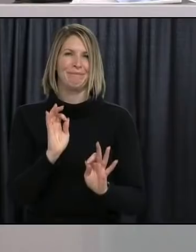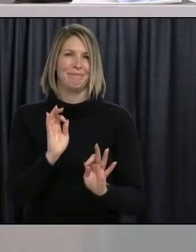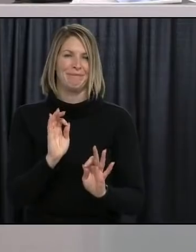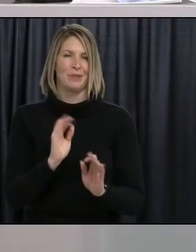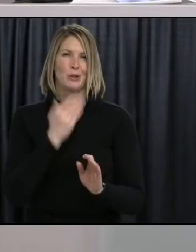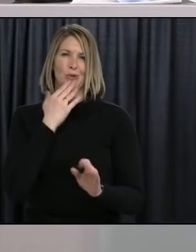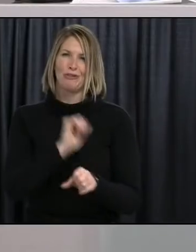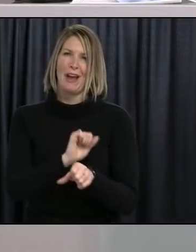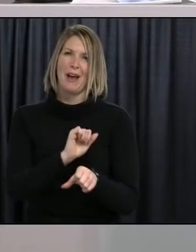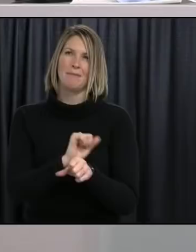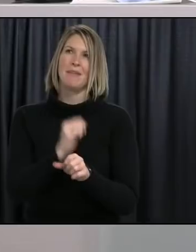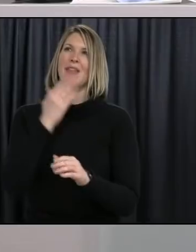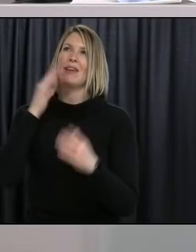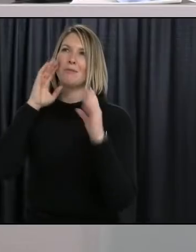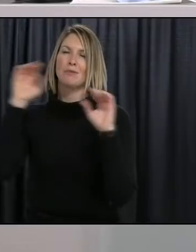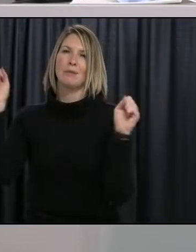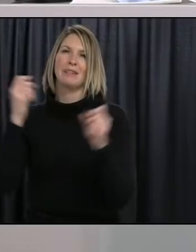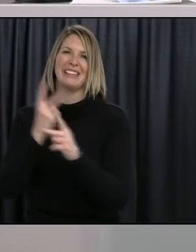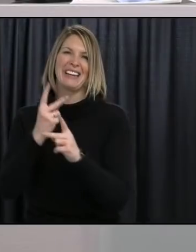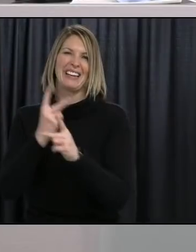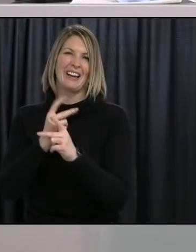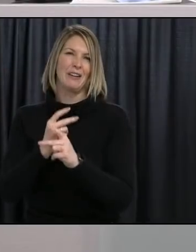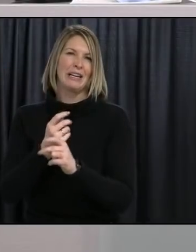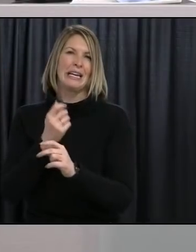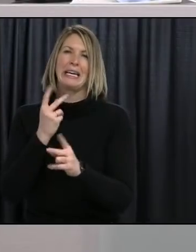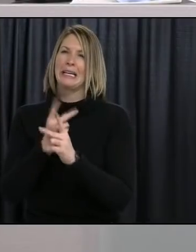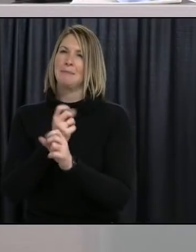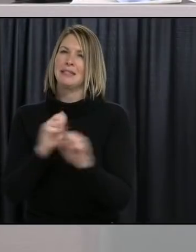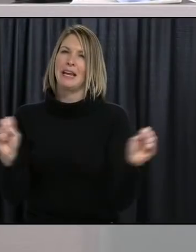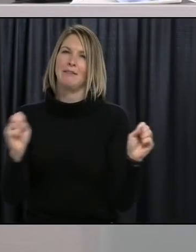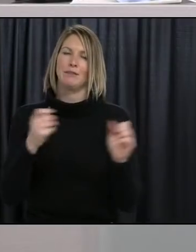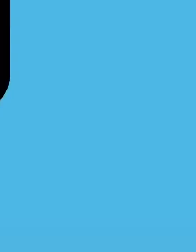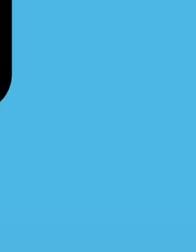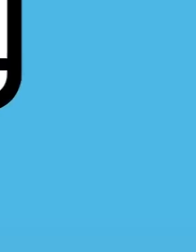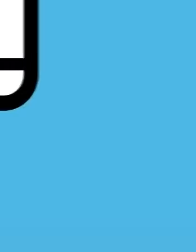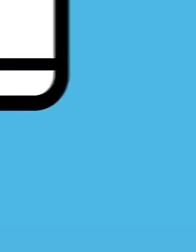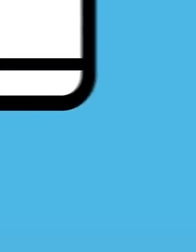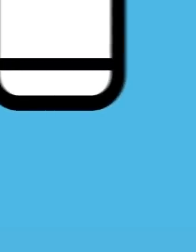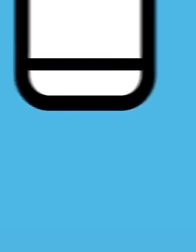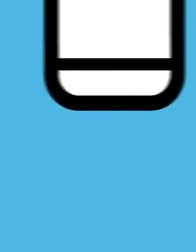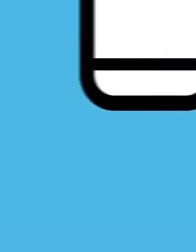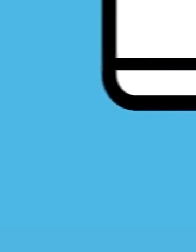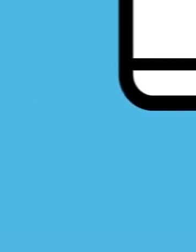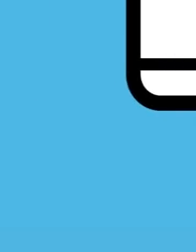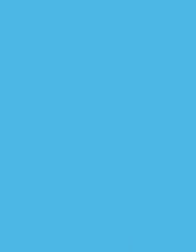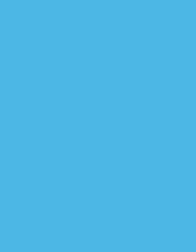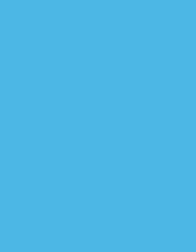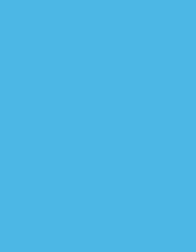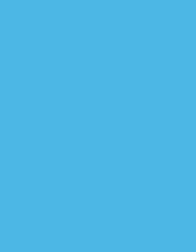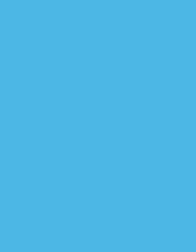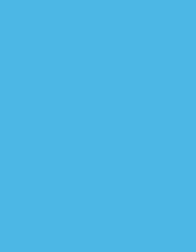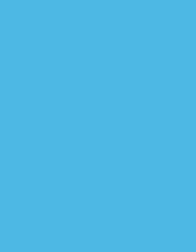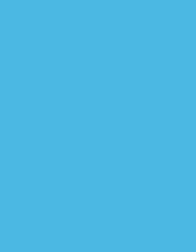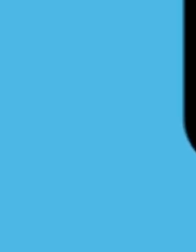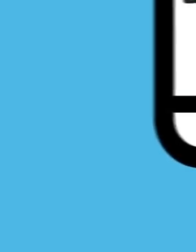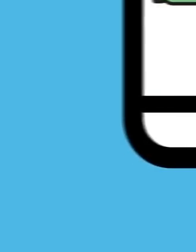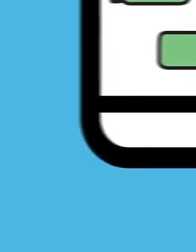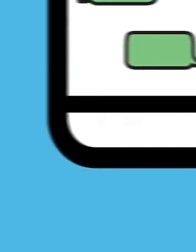Thank you, Premier. Take care, everyone. Stay safe and enjoy the rest of your day. Our